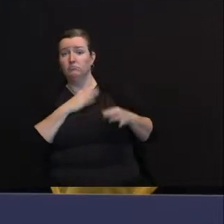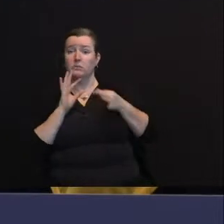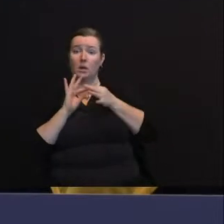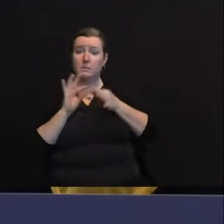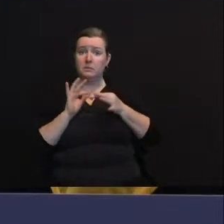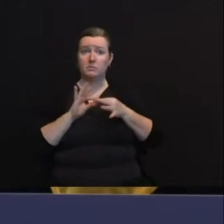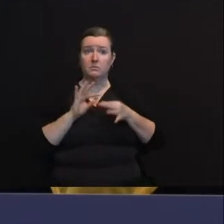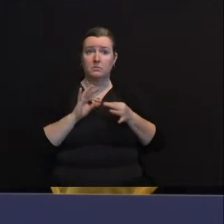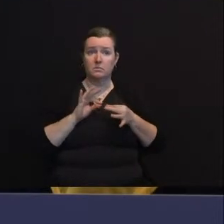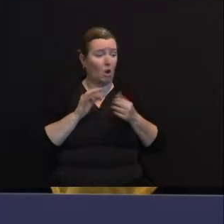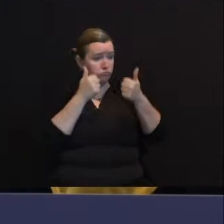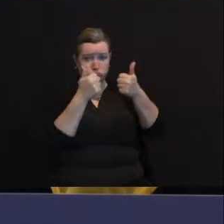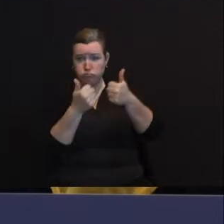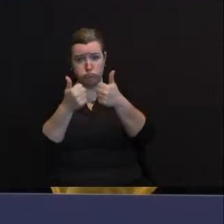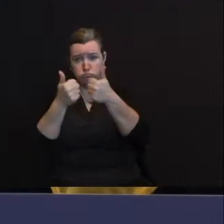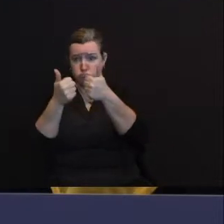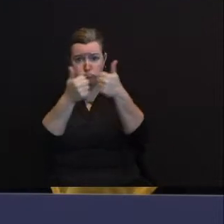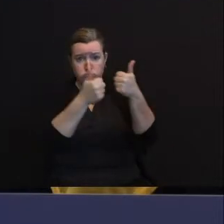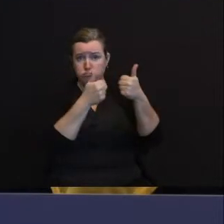we'll take that, obviously.